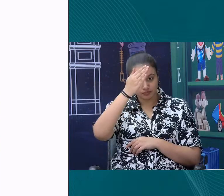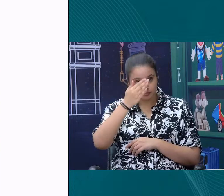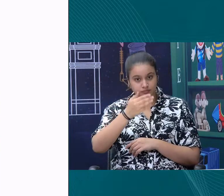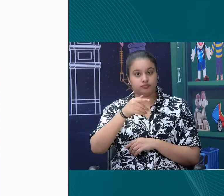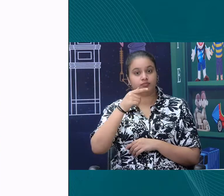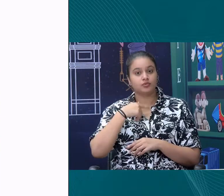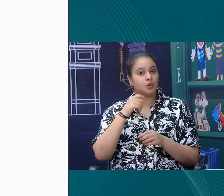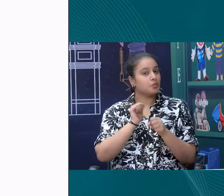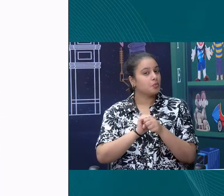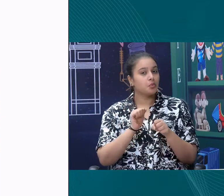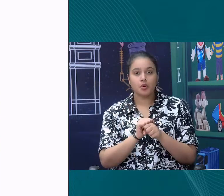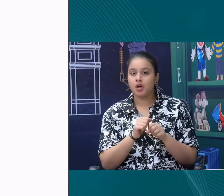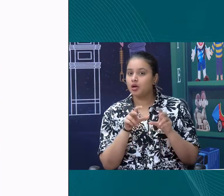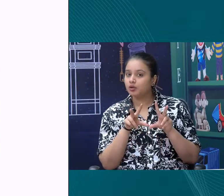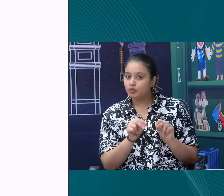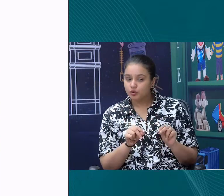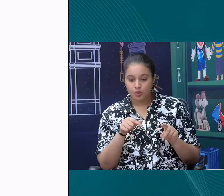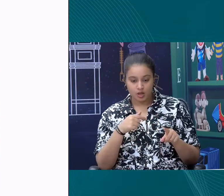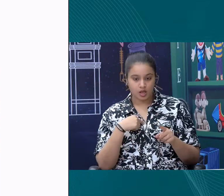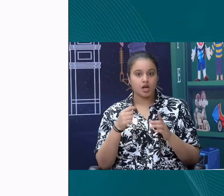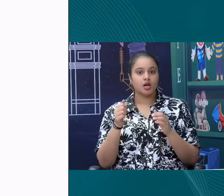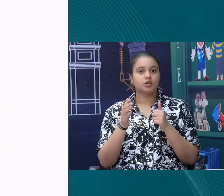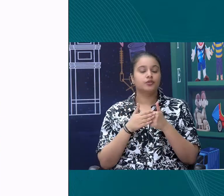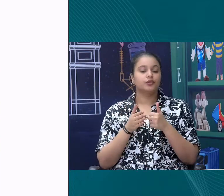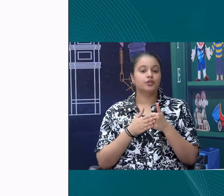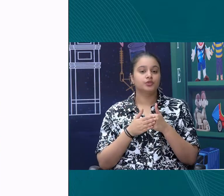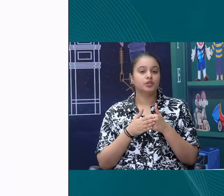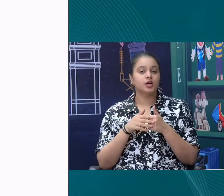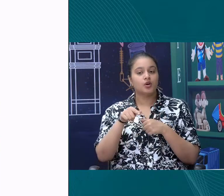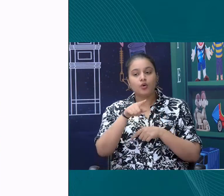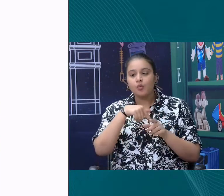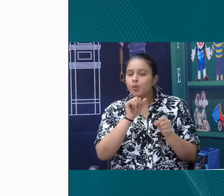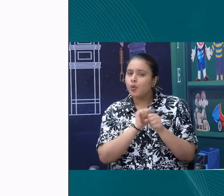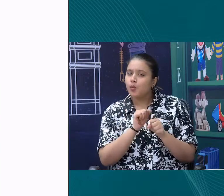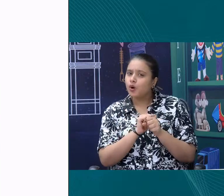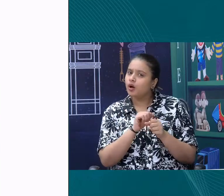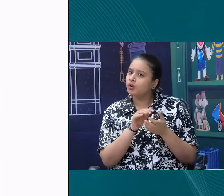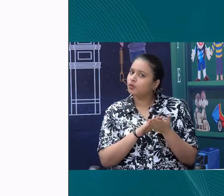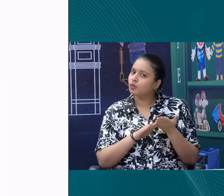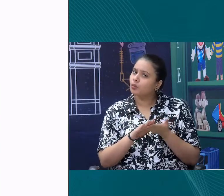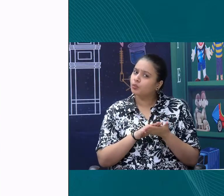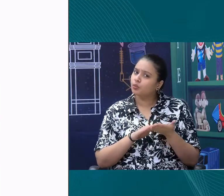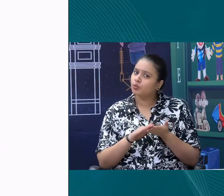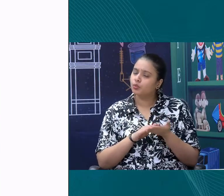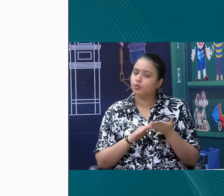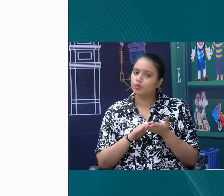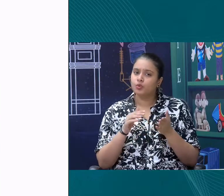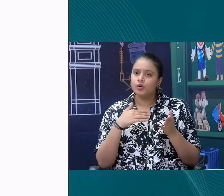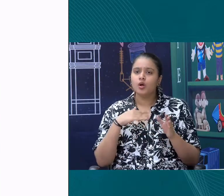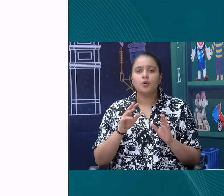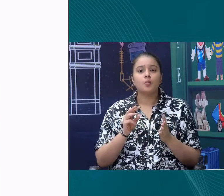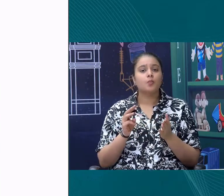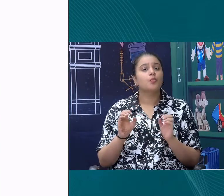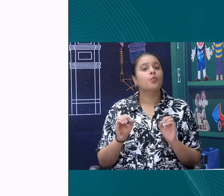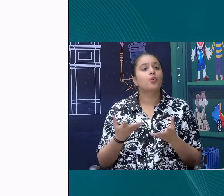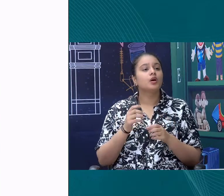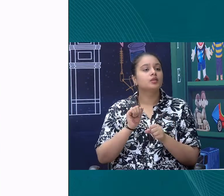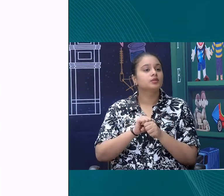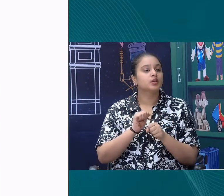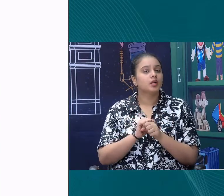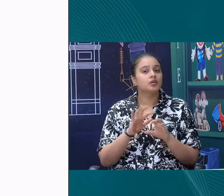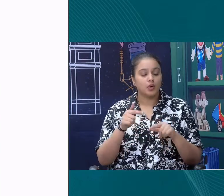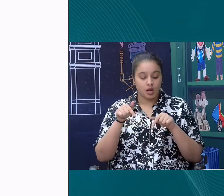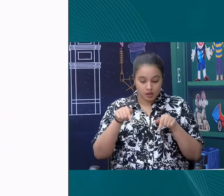not working. Today is Thursday and you have done no work since Monday when the work began. Now you are